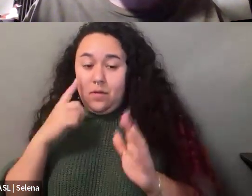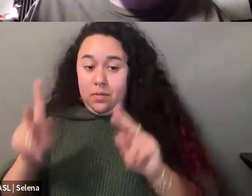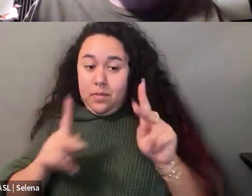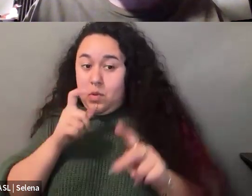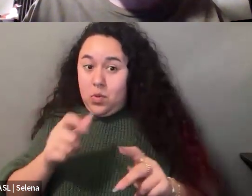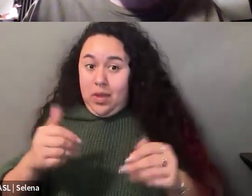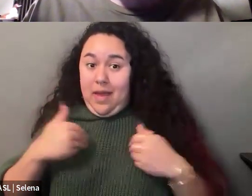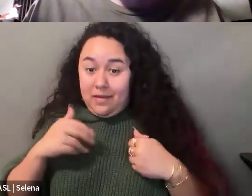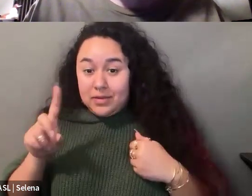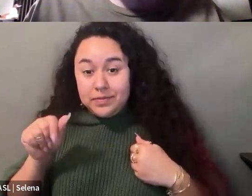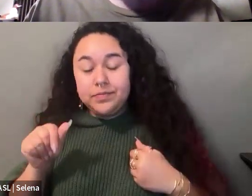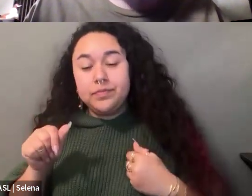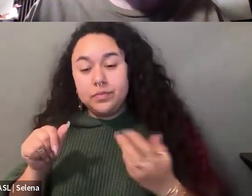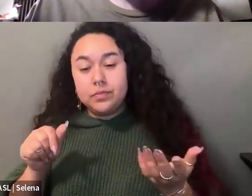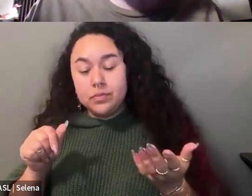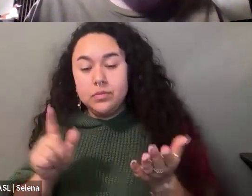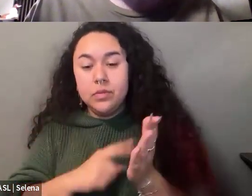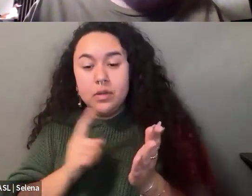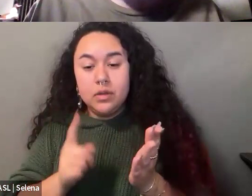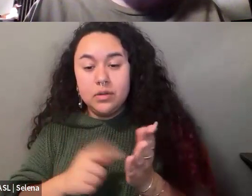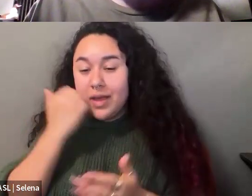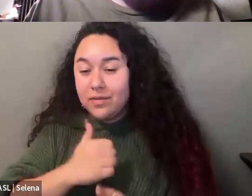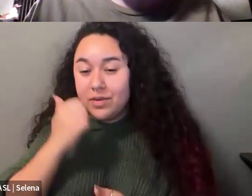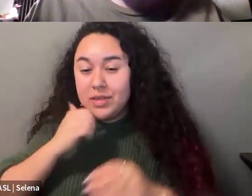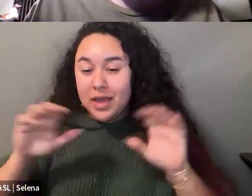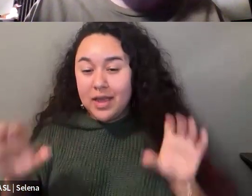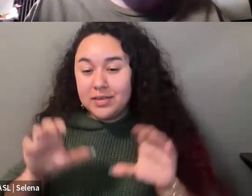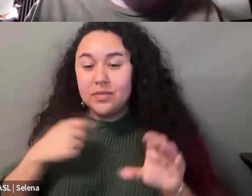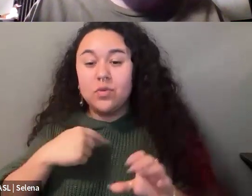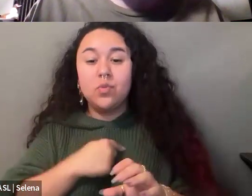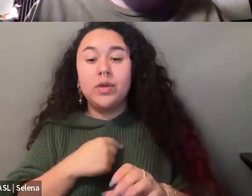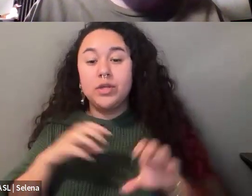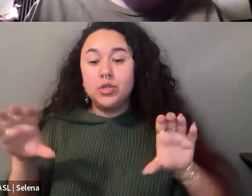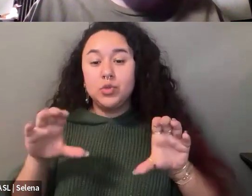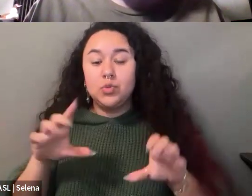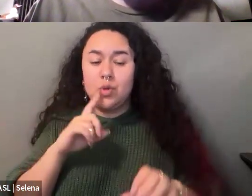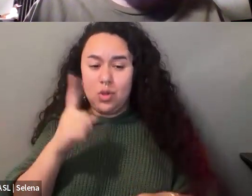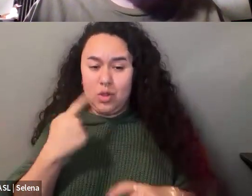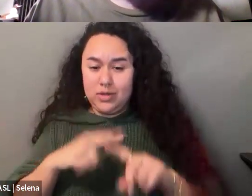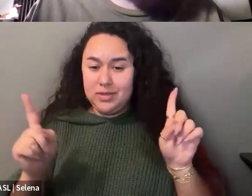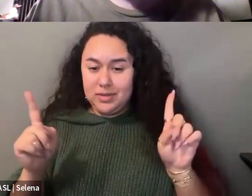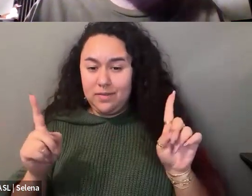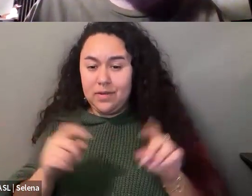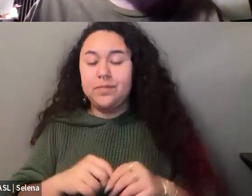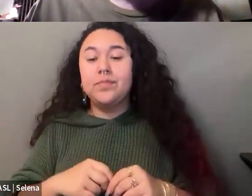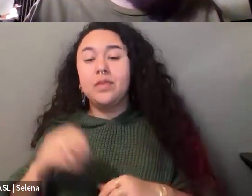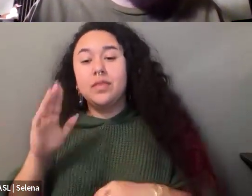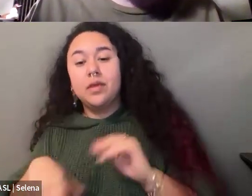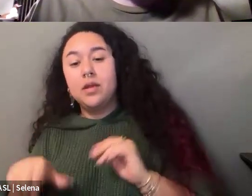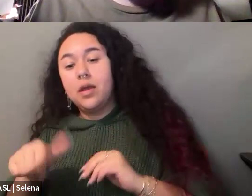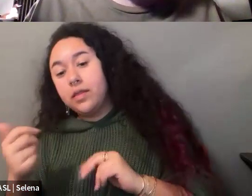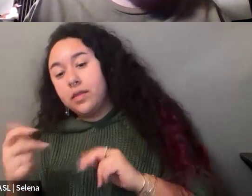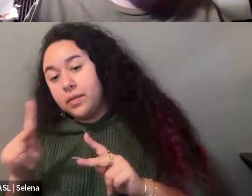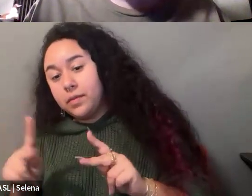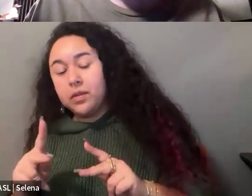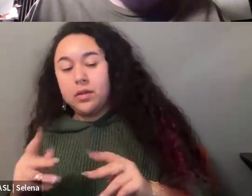with disabilities, sometimes the day-to-day activities that we undertake look really different than other folks,